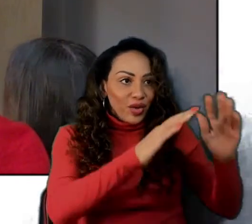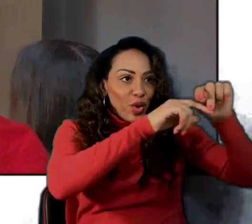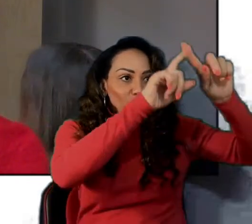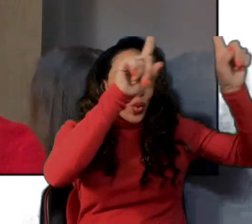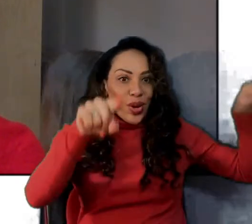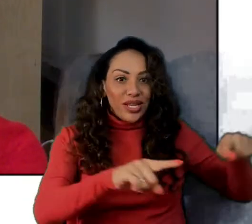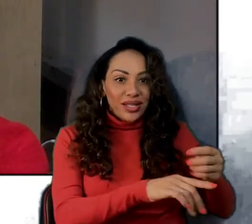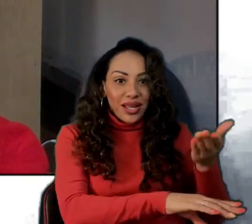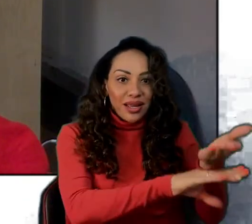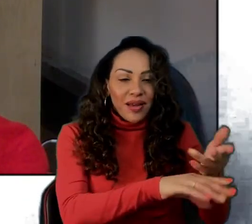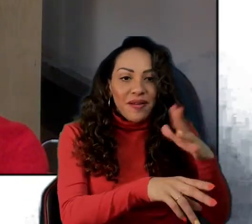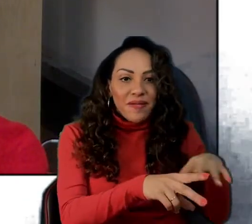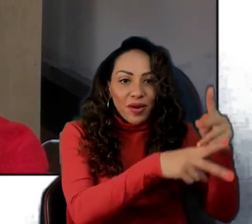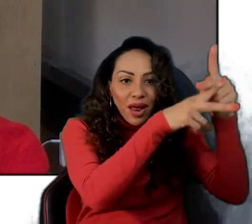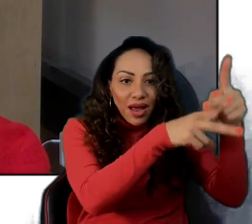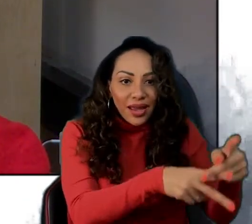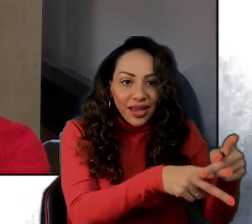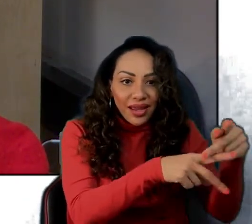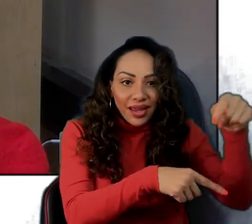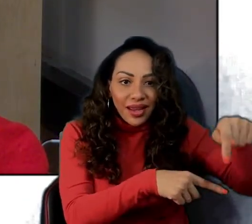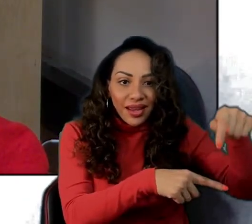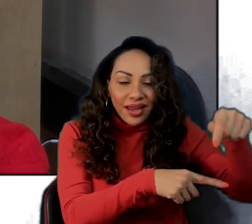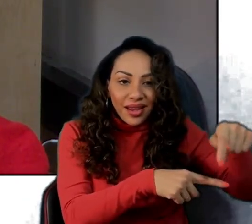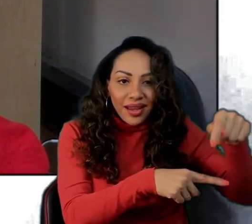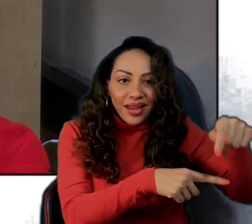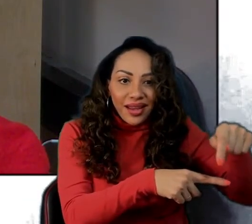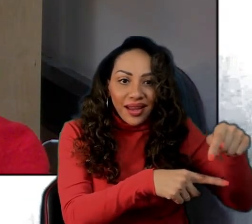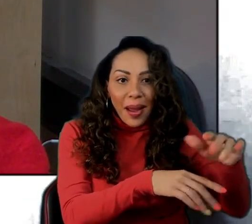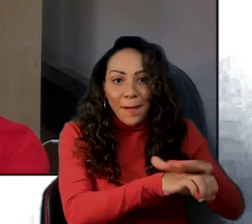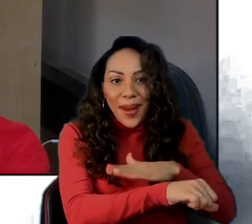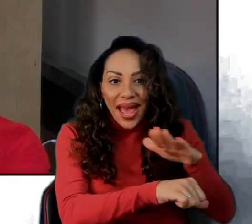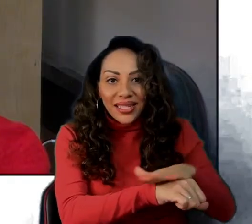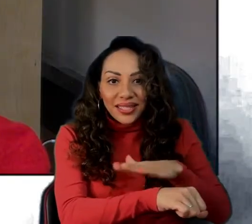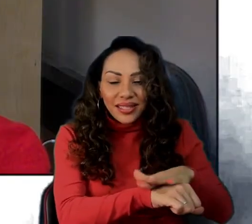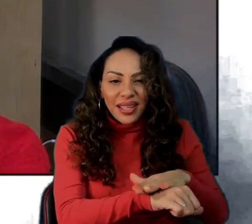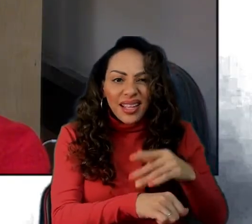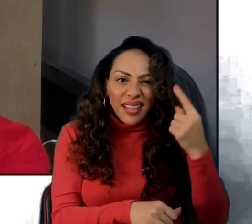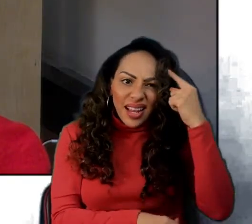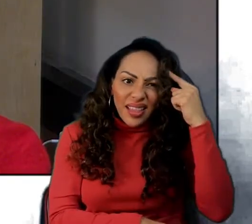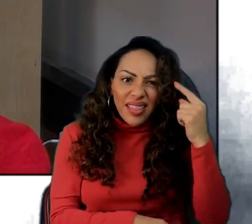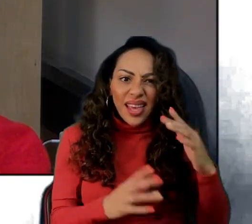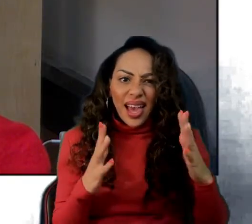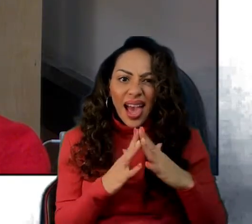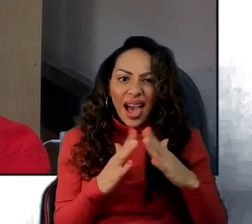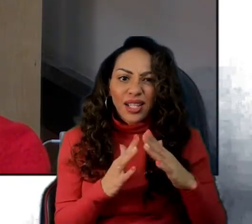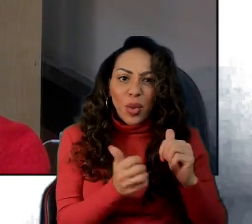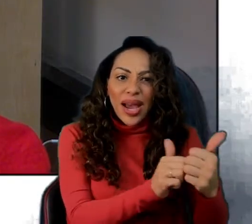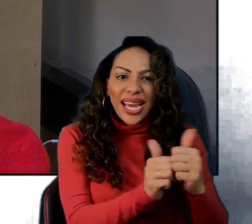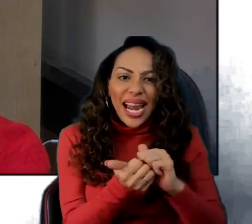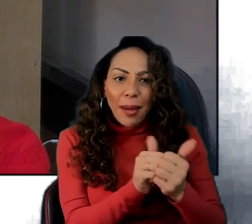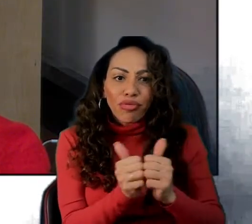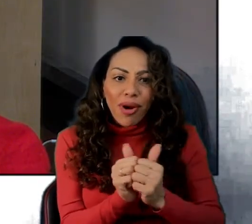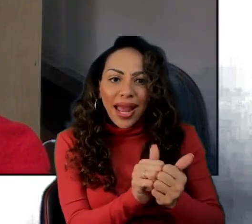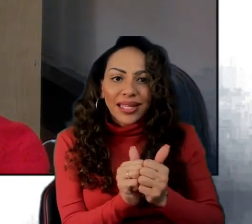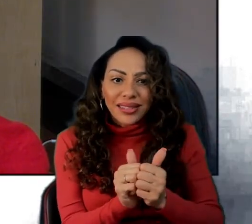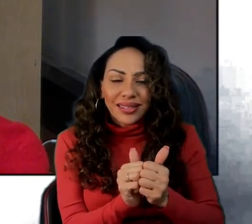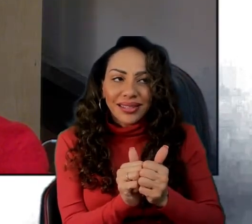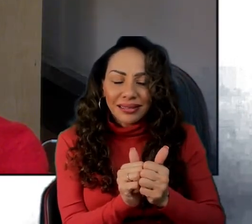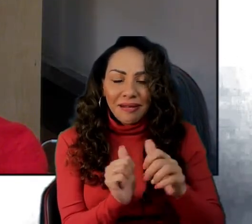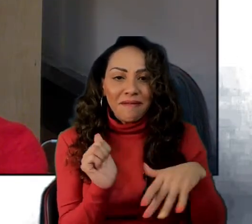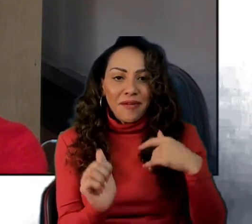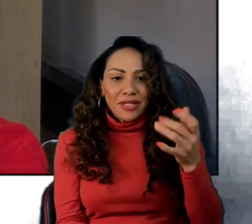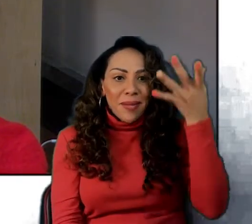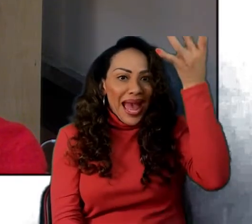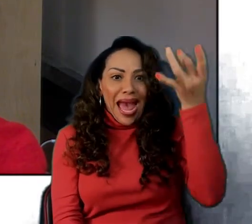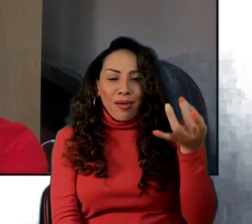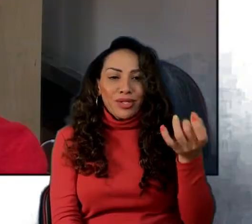after it. And then you're like, well, how do I collaborate with this algae? And like, to begin with, that sounds like a bit abstract and you don't really know how you're going to do that. So, and you